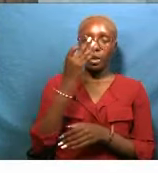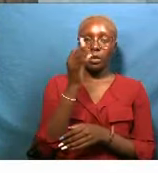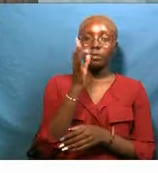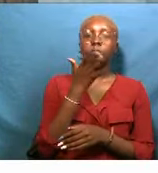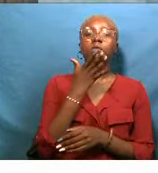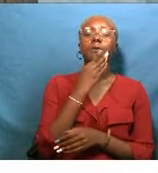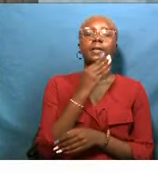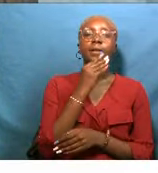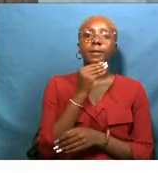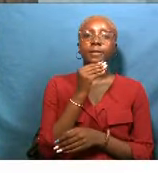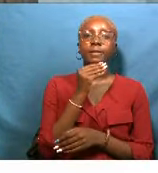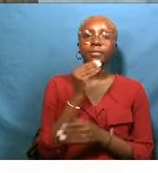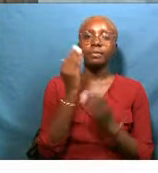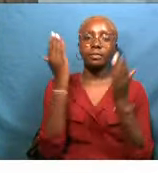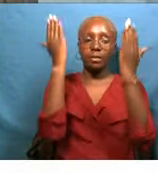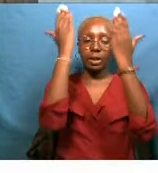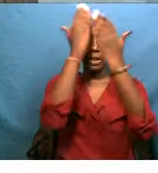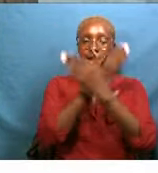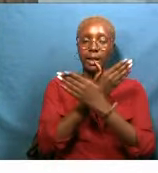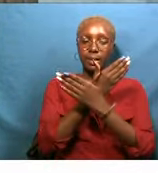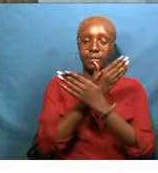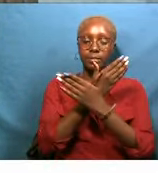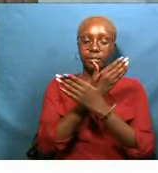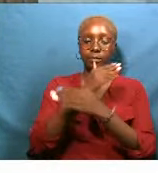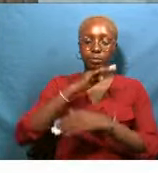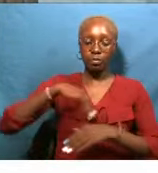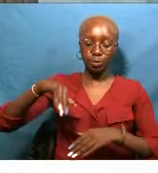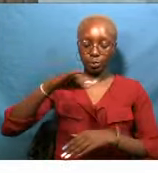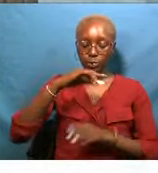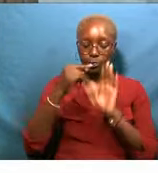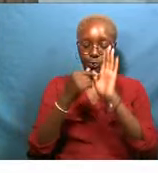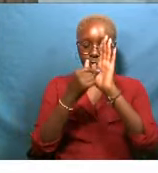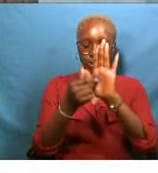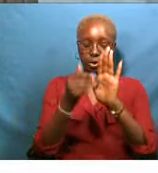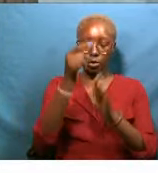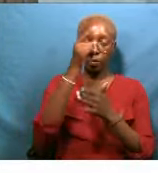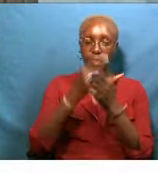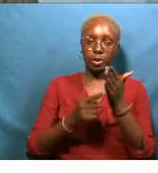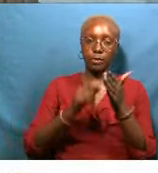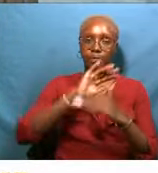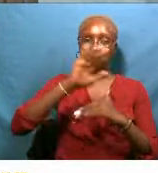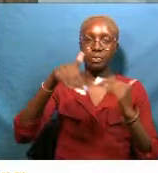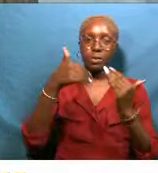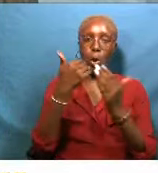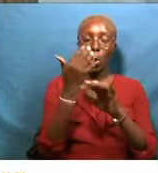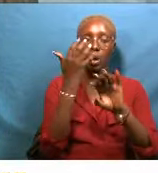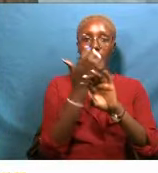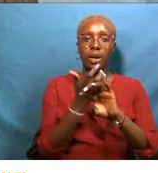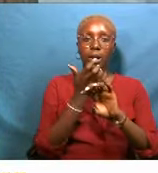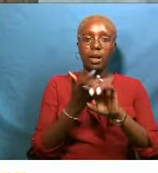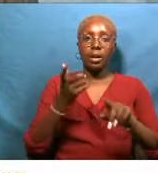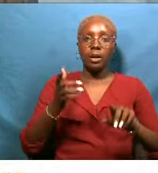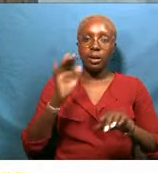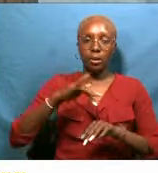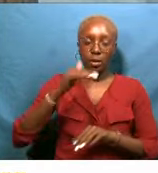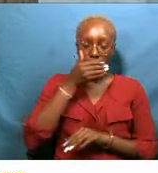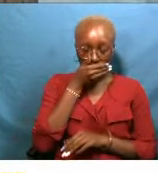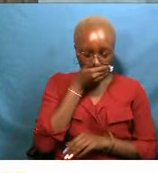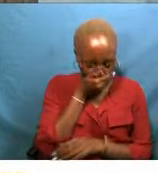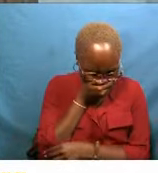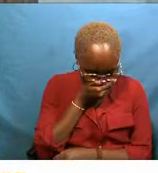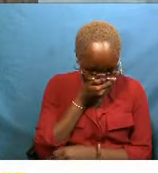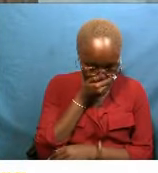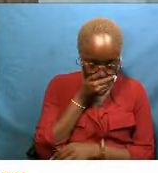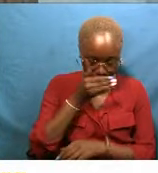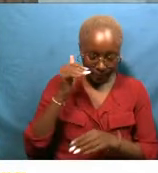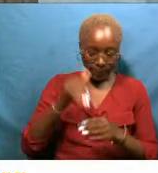tomb represents all our hard moments of life. Loss of a loved one is called to